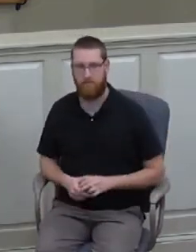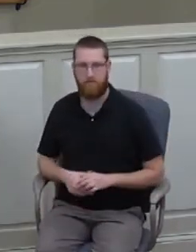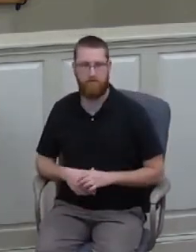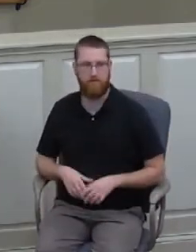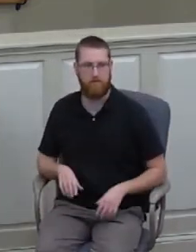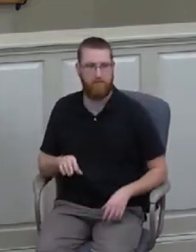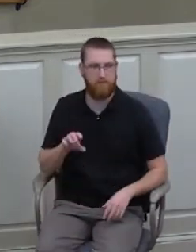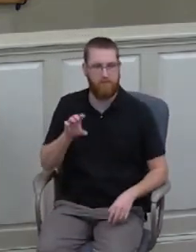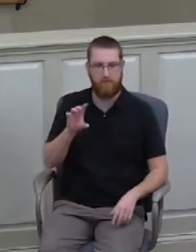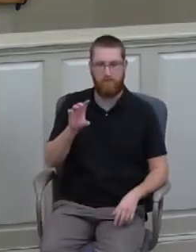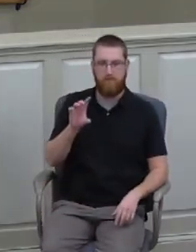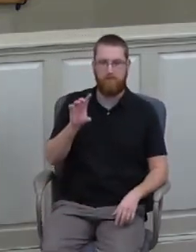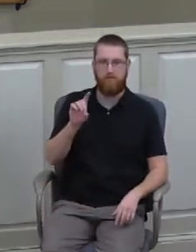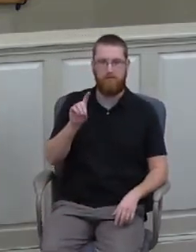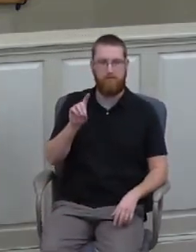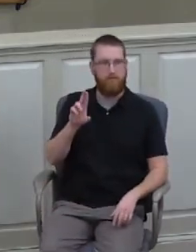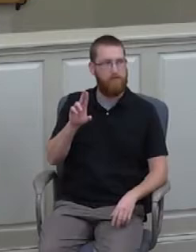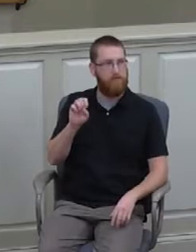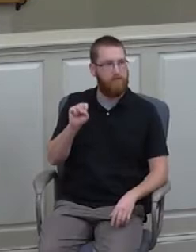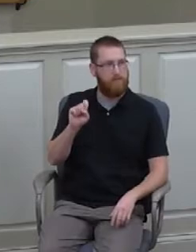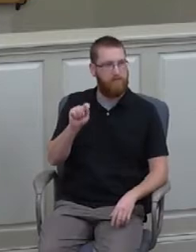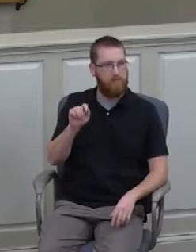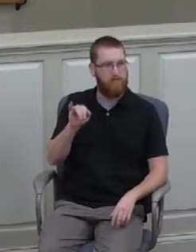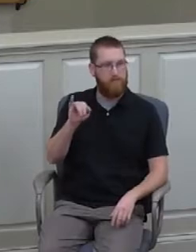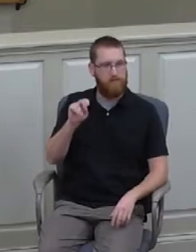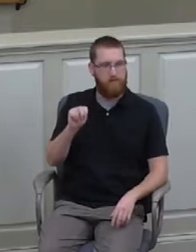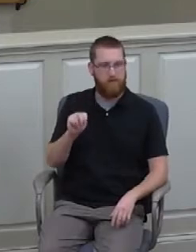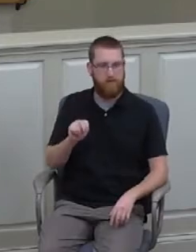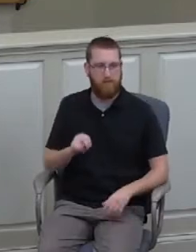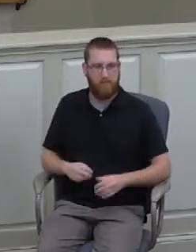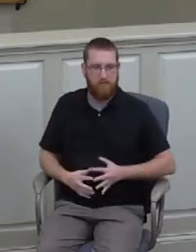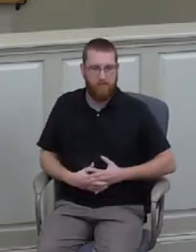Dustin, there you are.